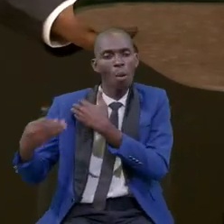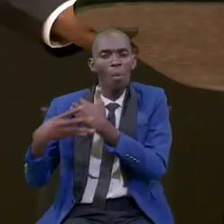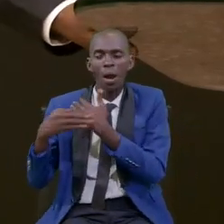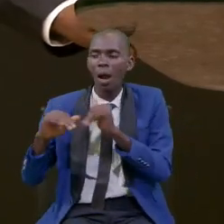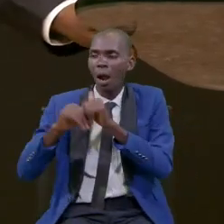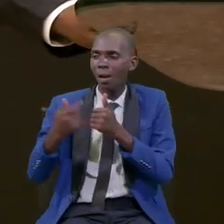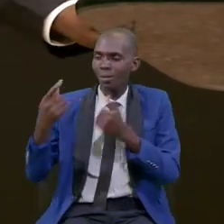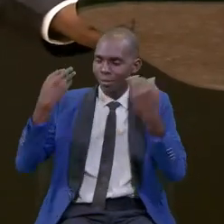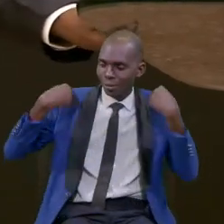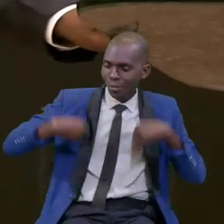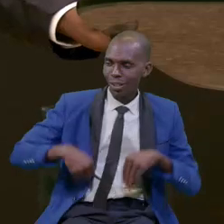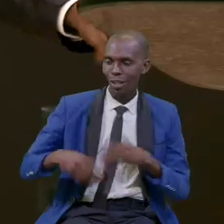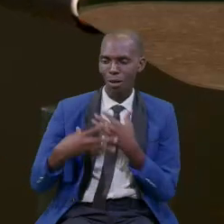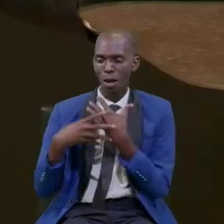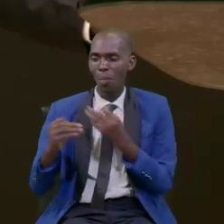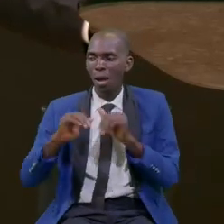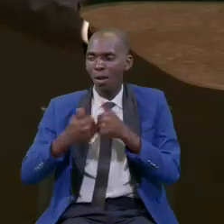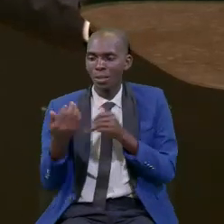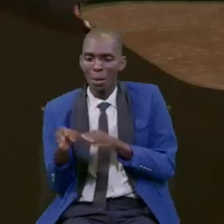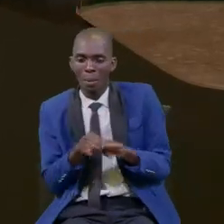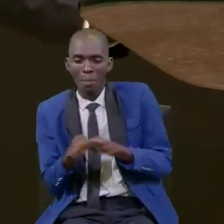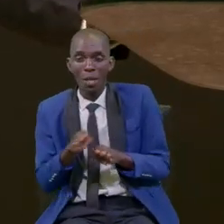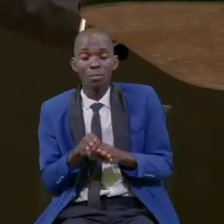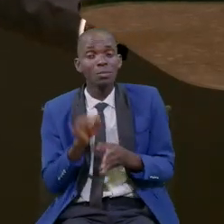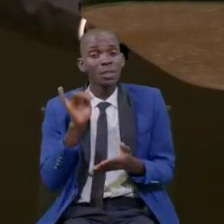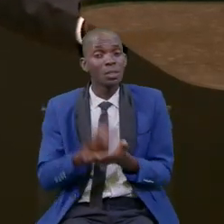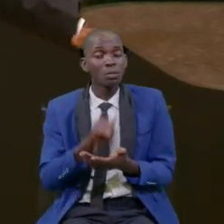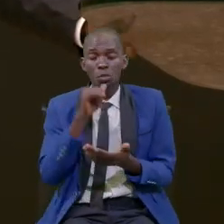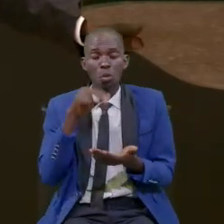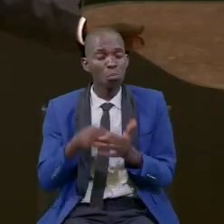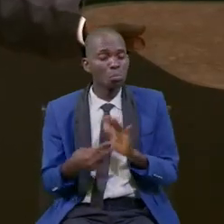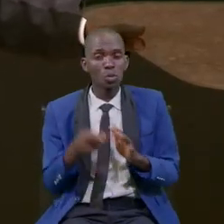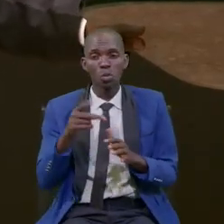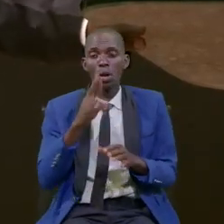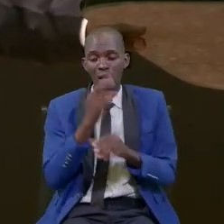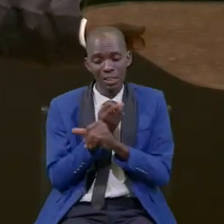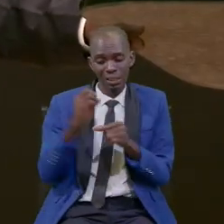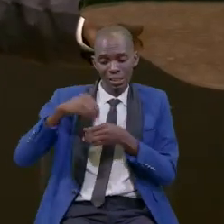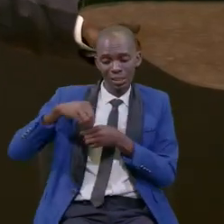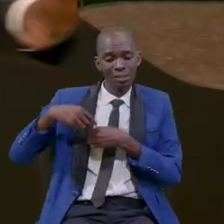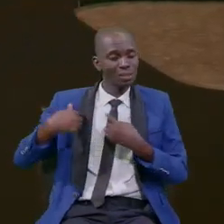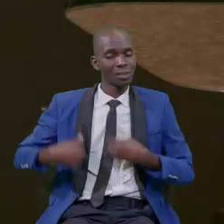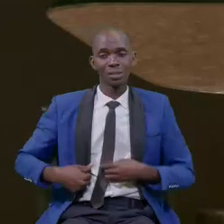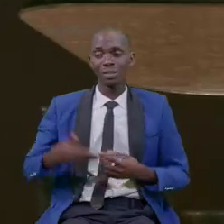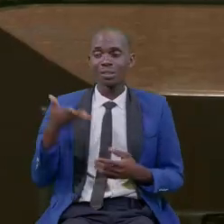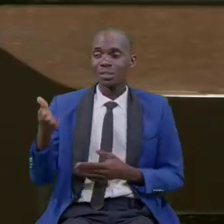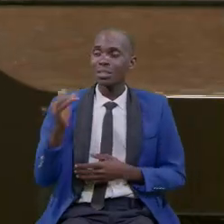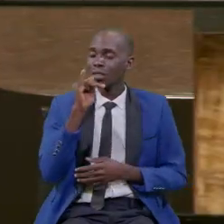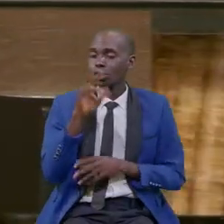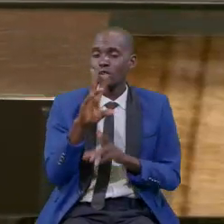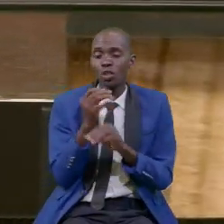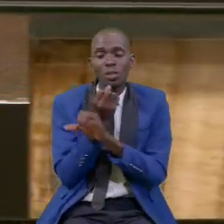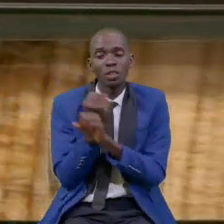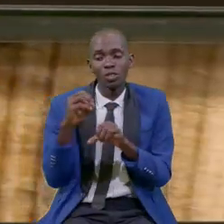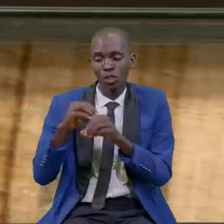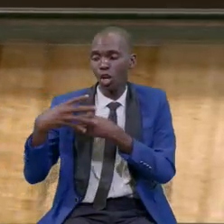copying the external behavior, that doesn't reach the heart. There's no salvation there. The Lord